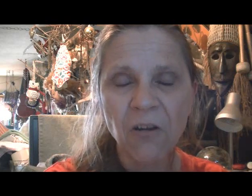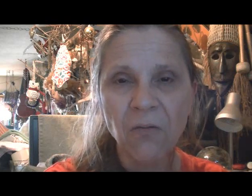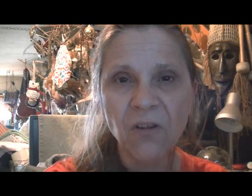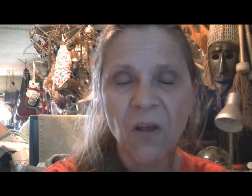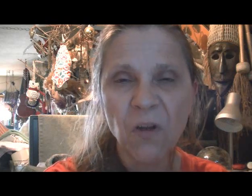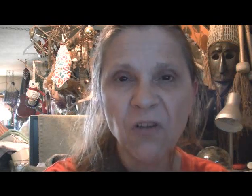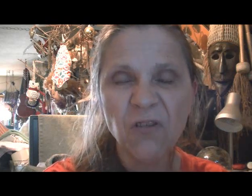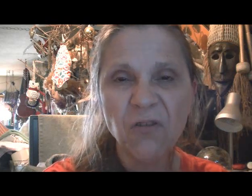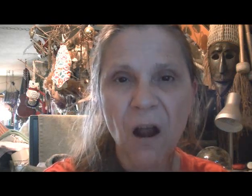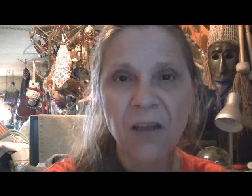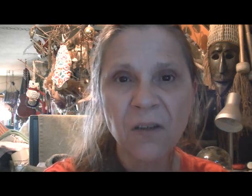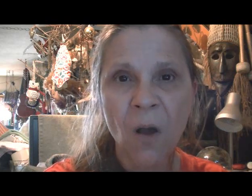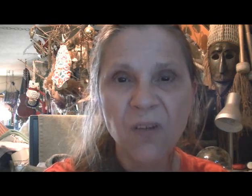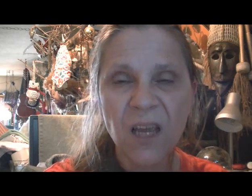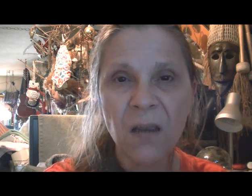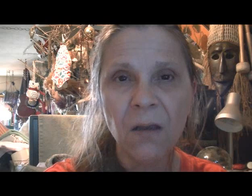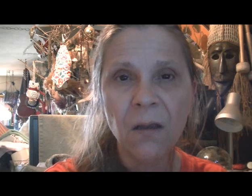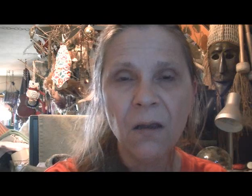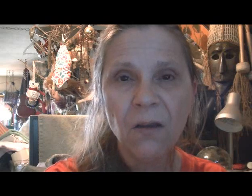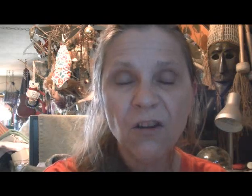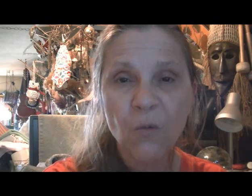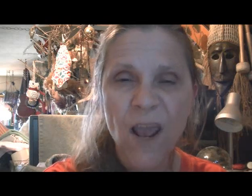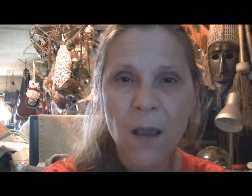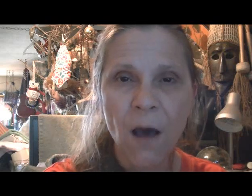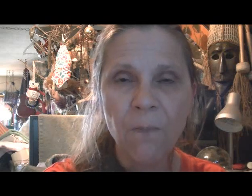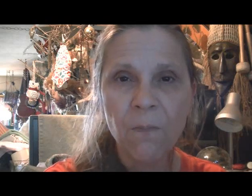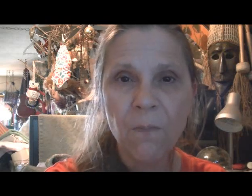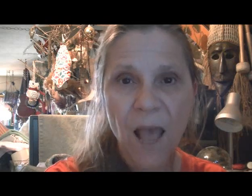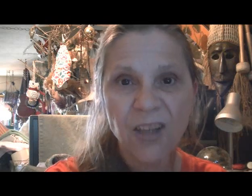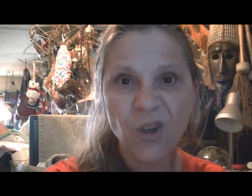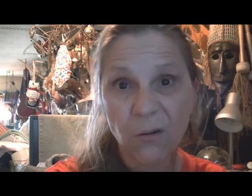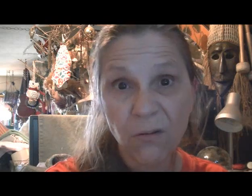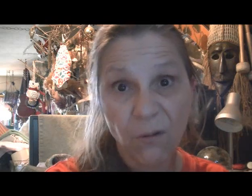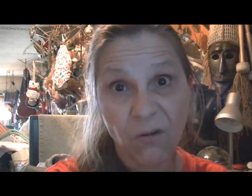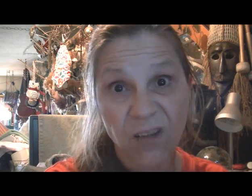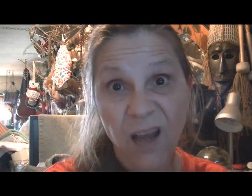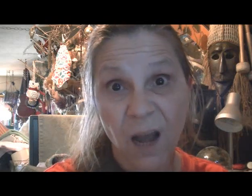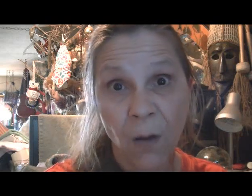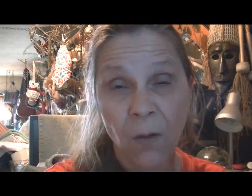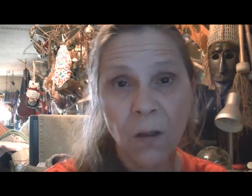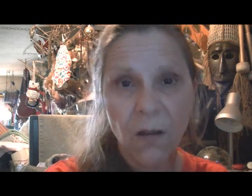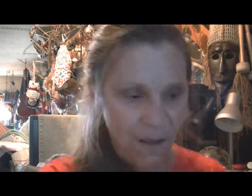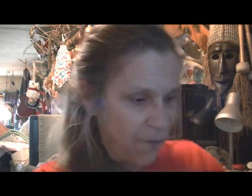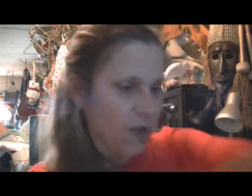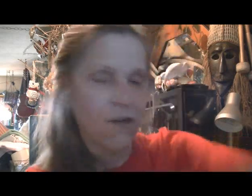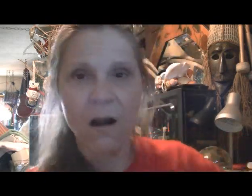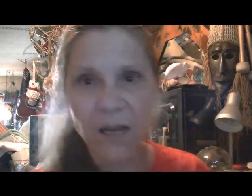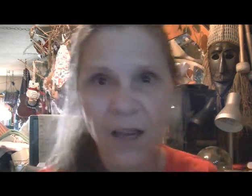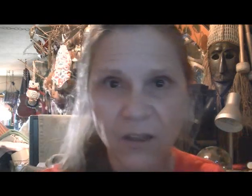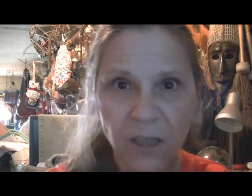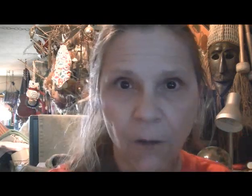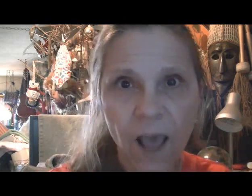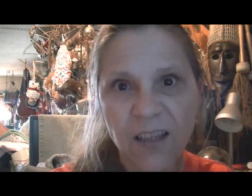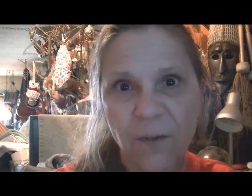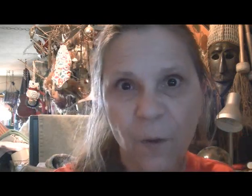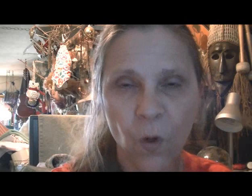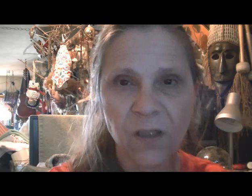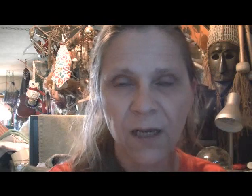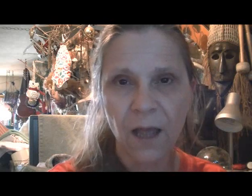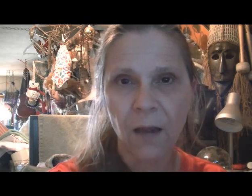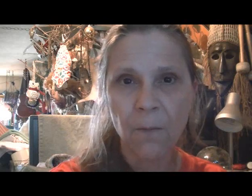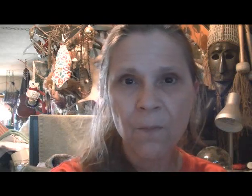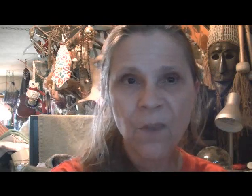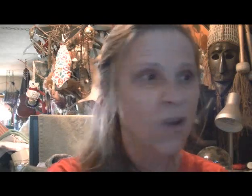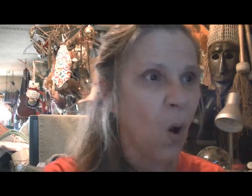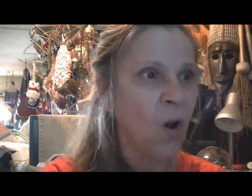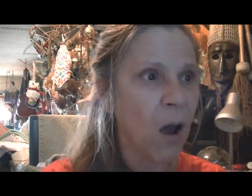Narcan on you so that when you do drugs and OD, you can wake up as you're dead now and fucking Narcan yourself as if it works